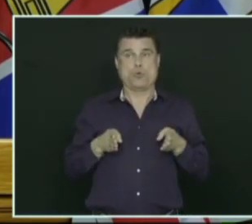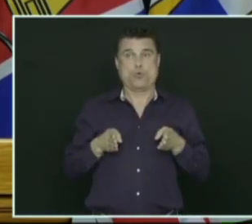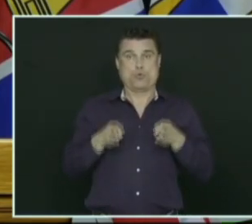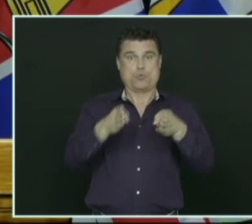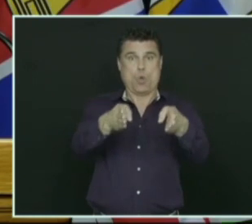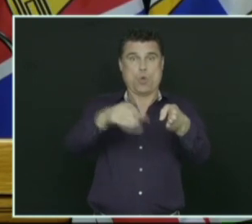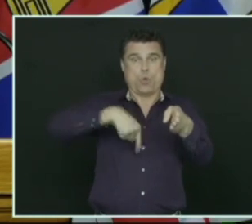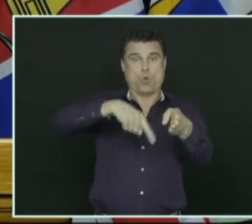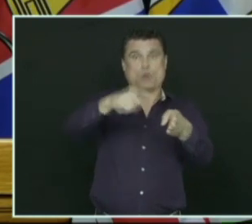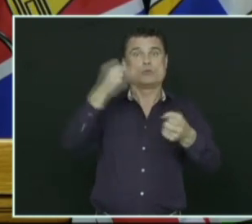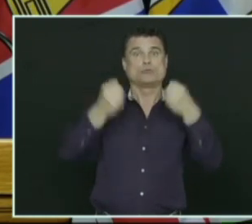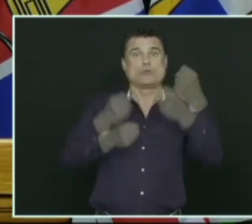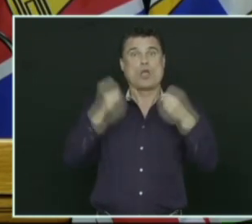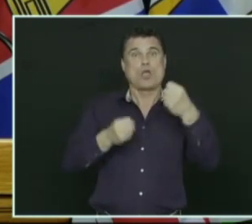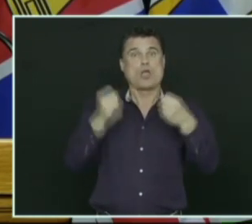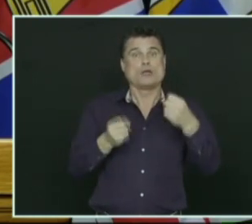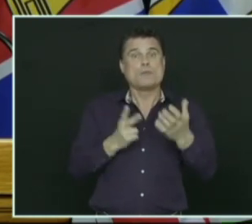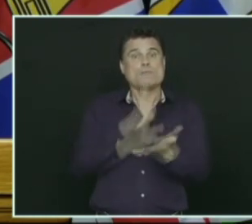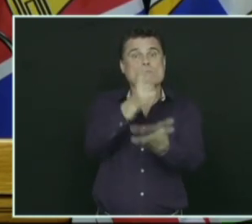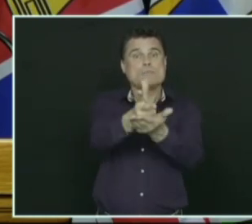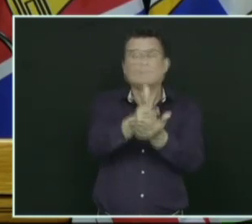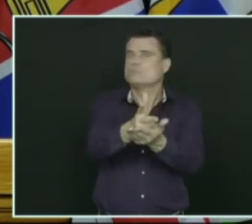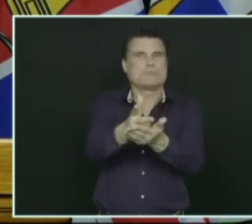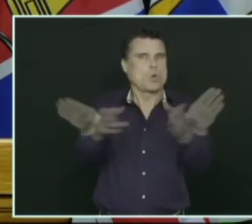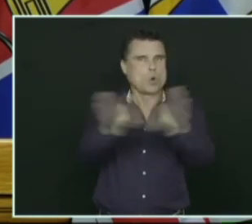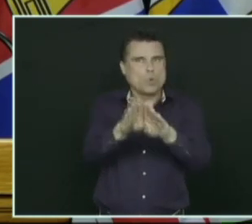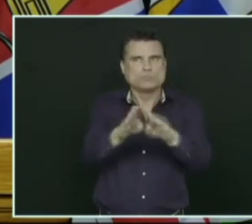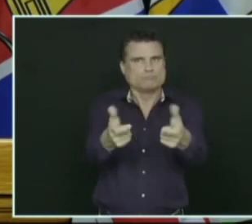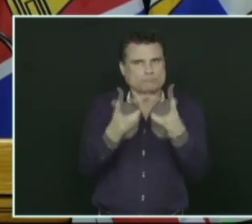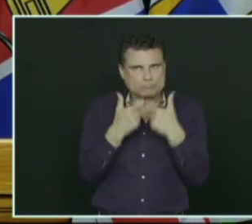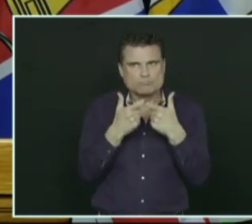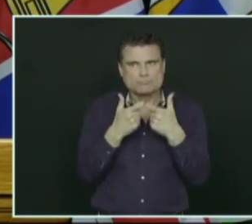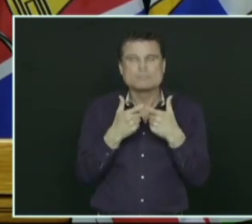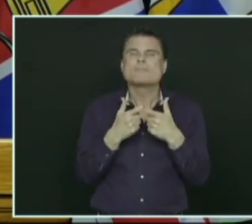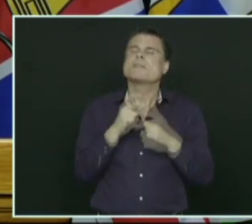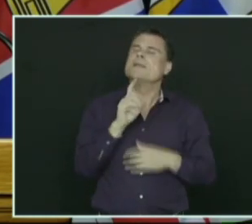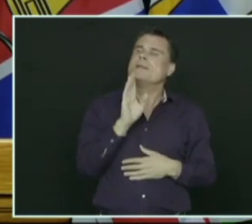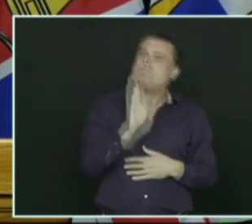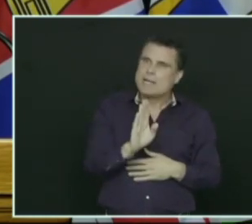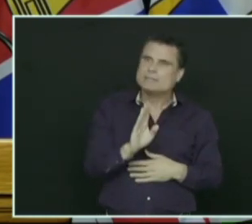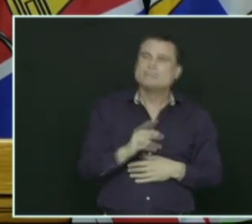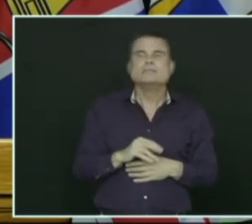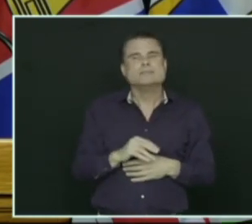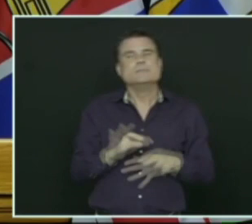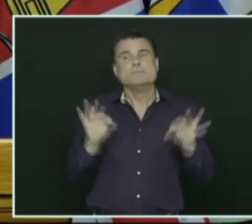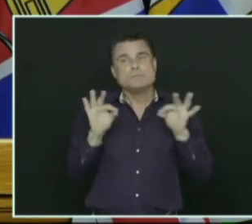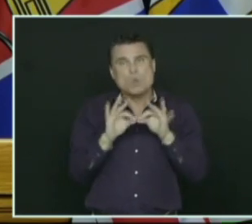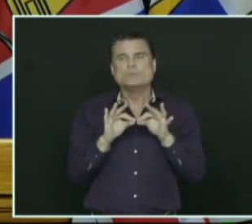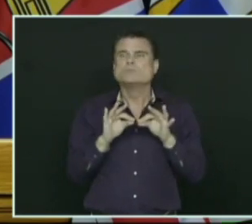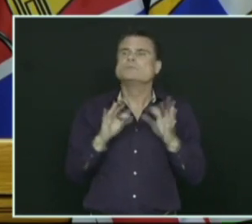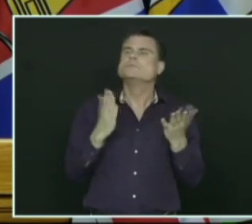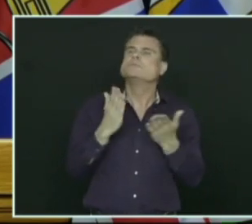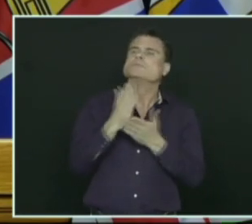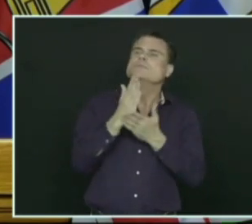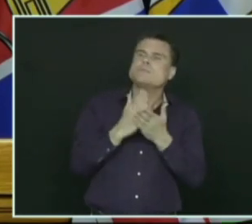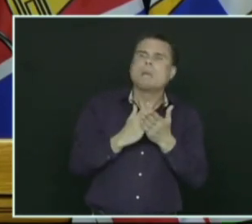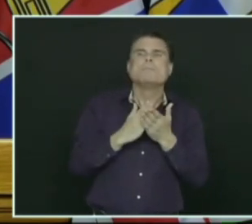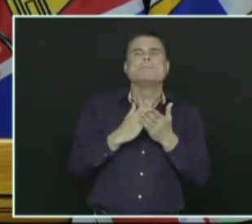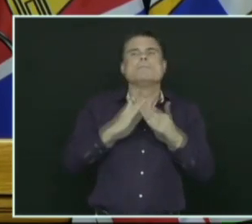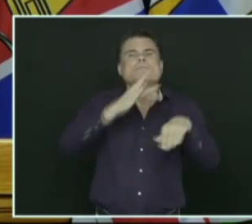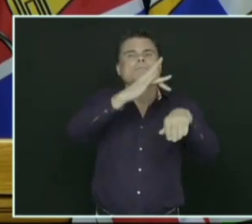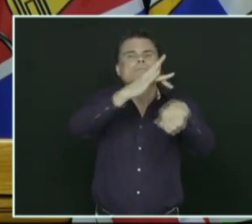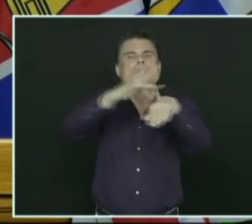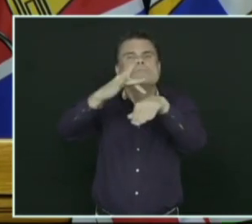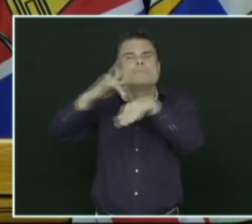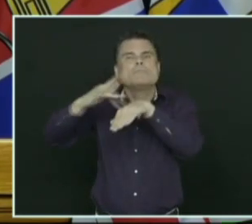of the interactions. The testing, unfortunately, doesn't tell us the whole story. People can be negative 1 minute and